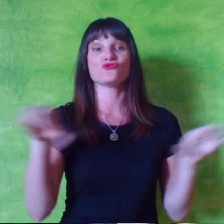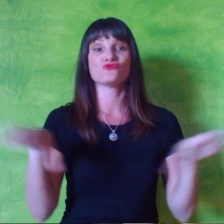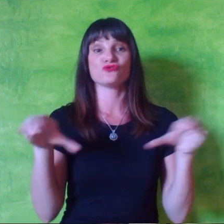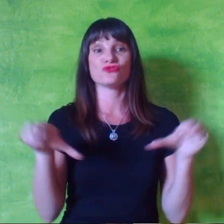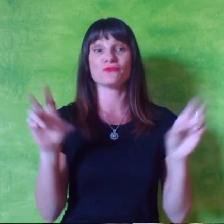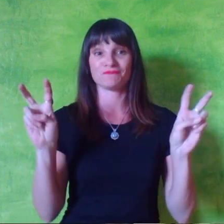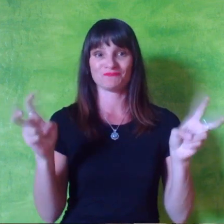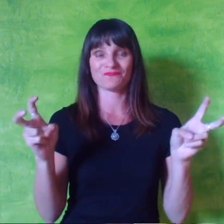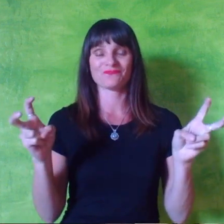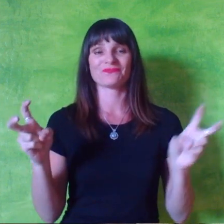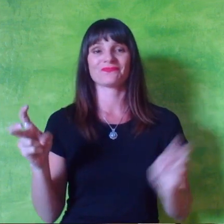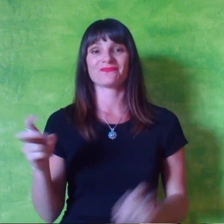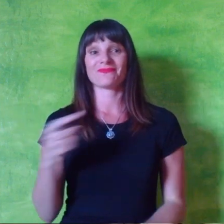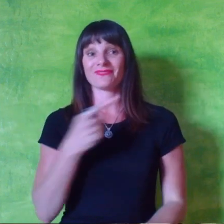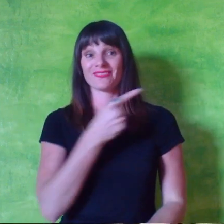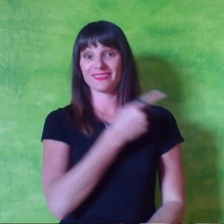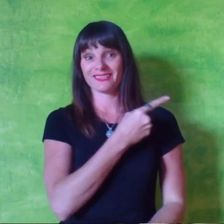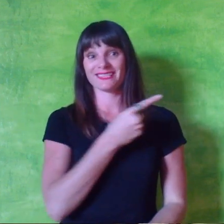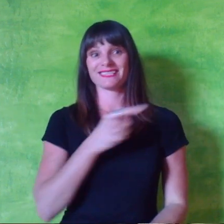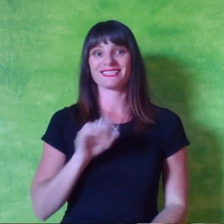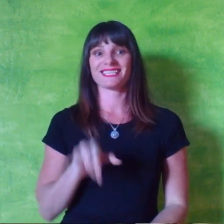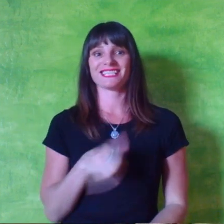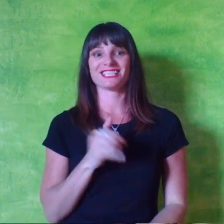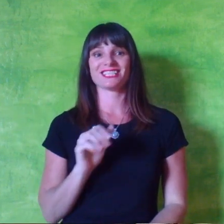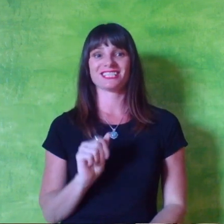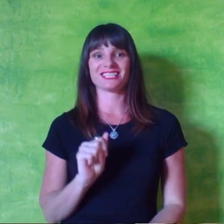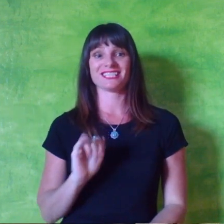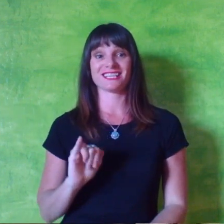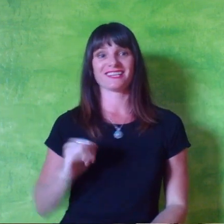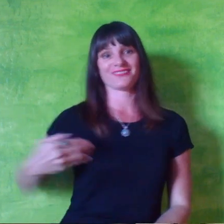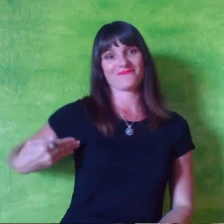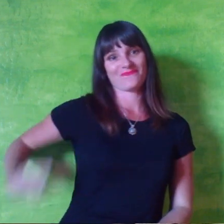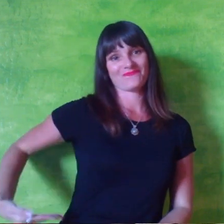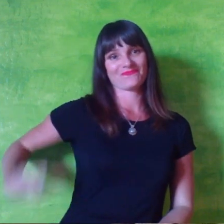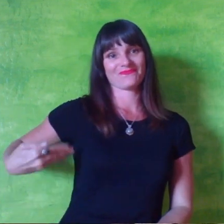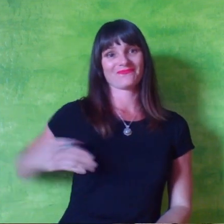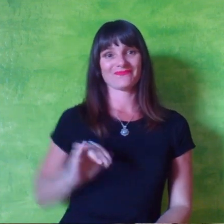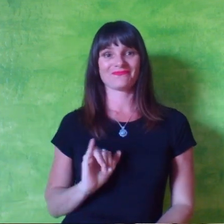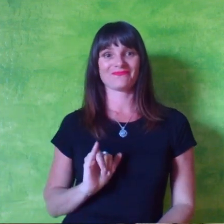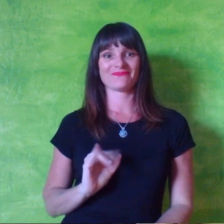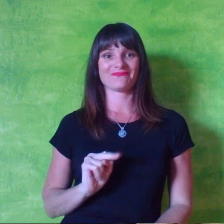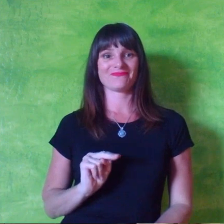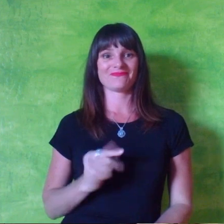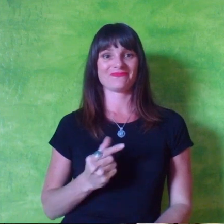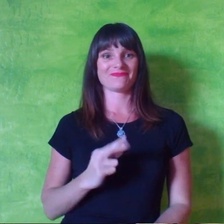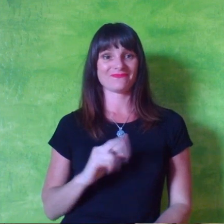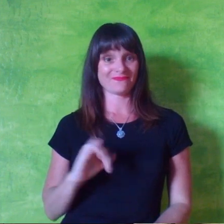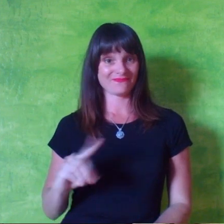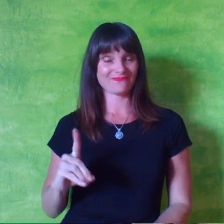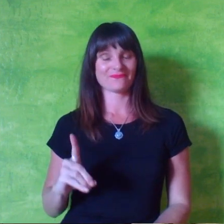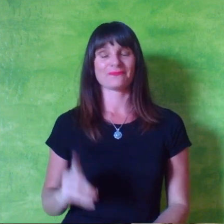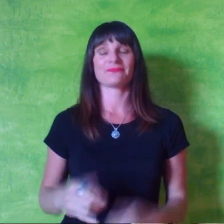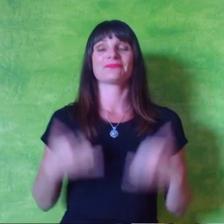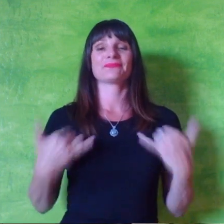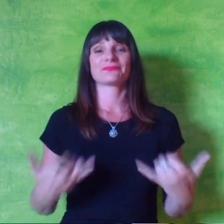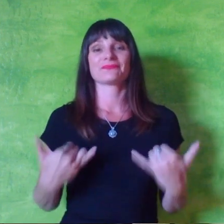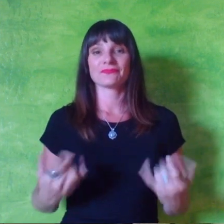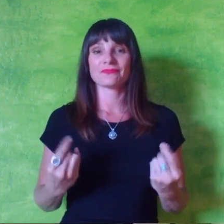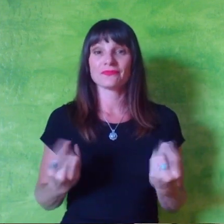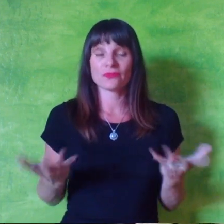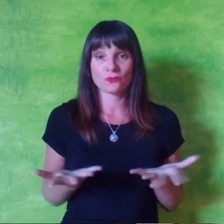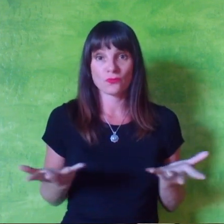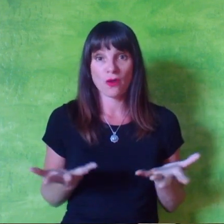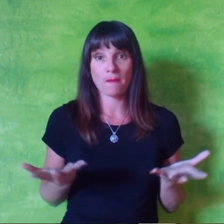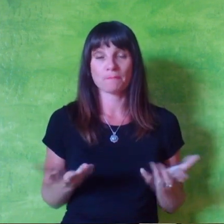Ingrid. And we're going to do barbecued smoked tri-tip today.